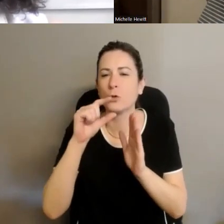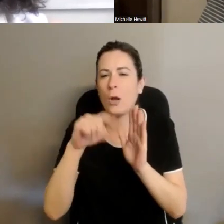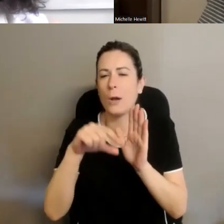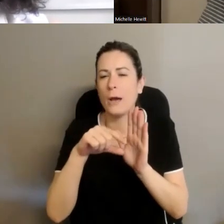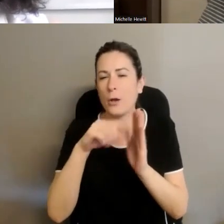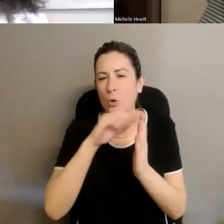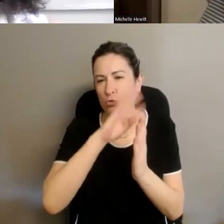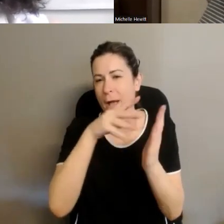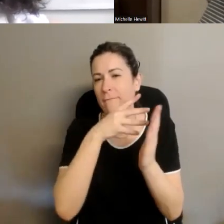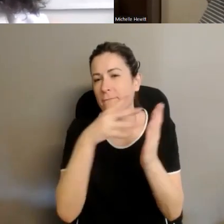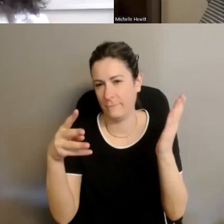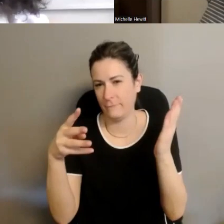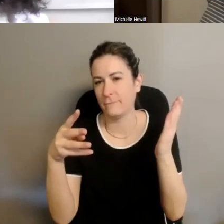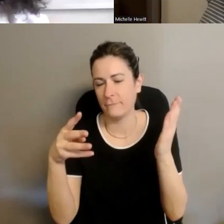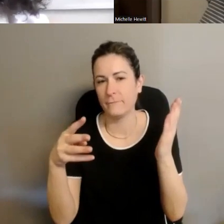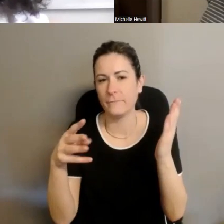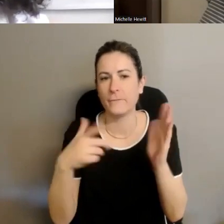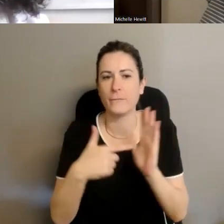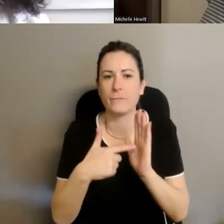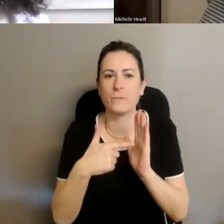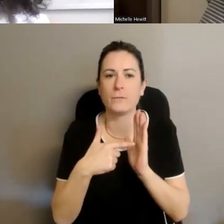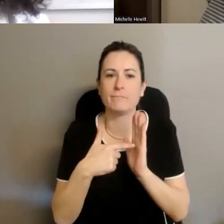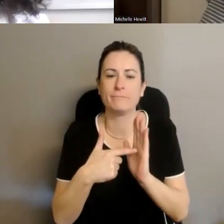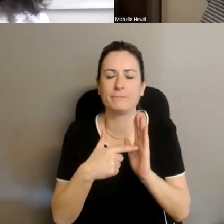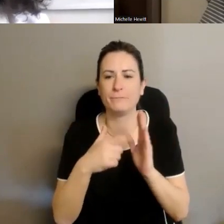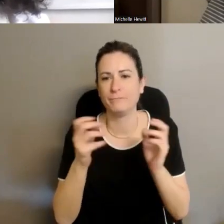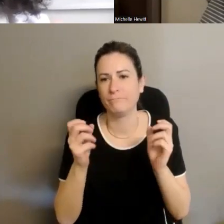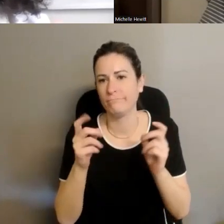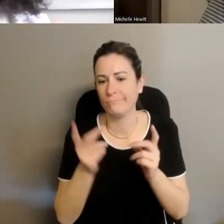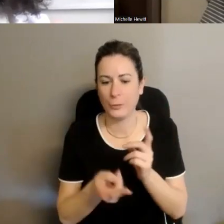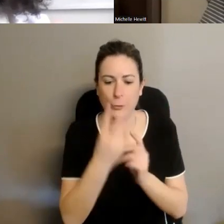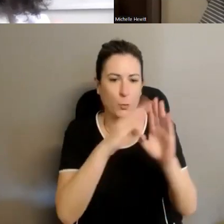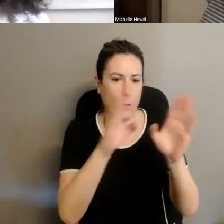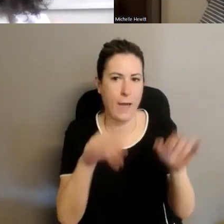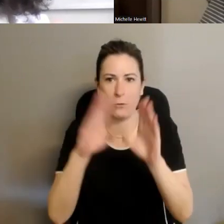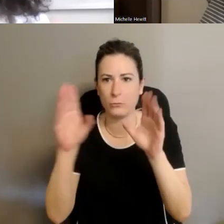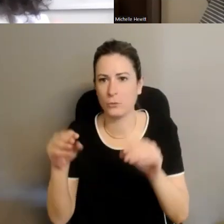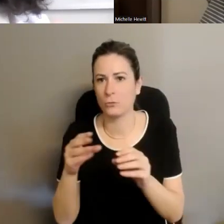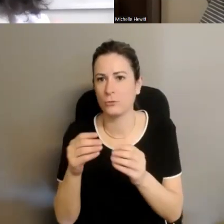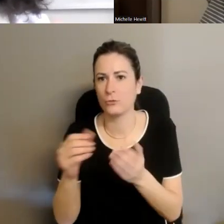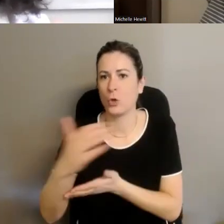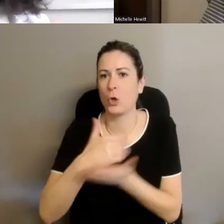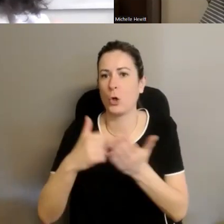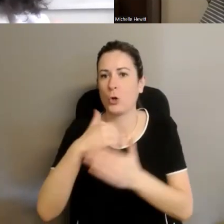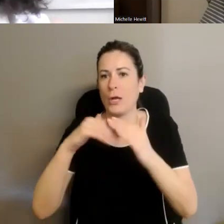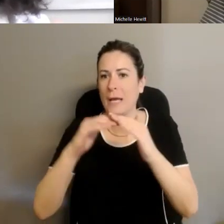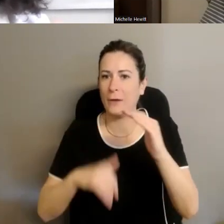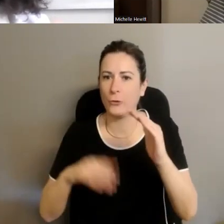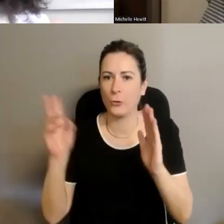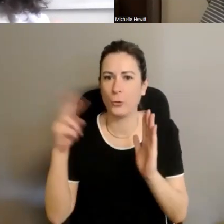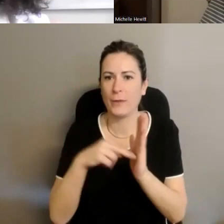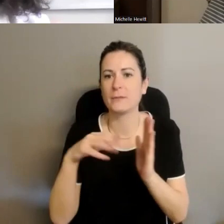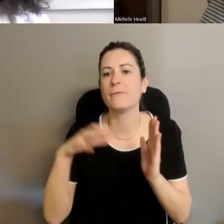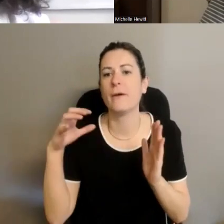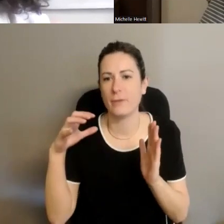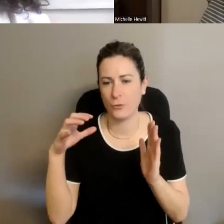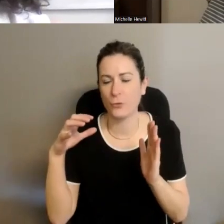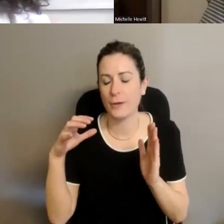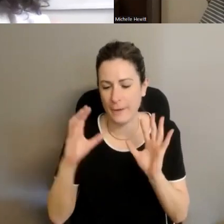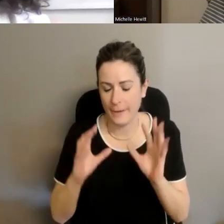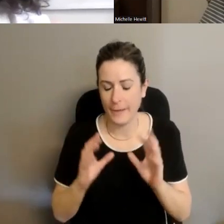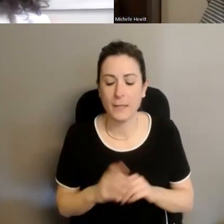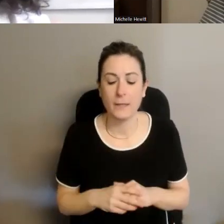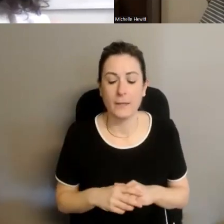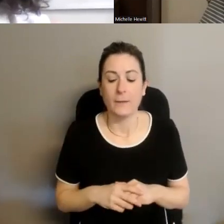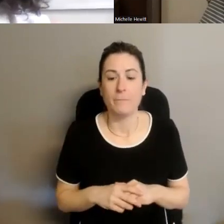to housing to households earning under $25,000. So I think it's, you're right, it's not just about increasing the shelter